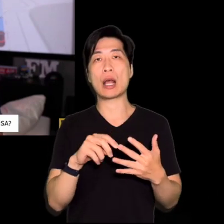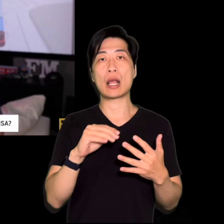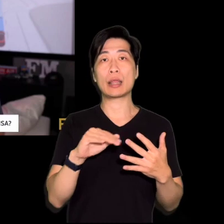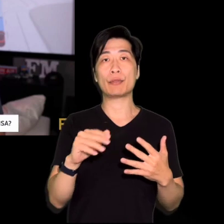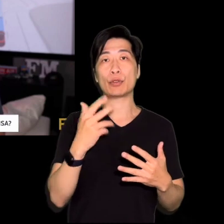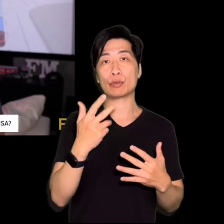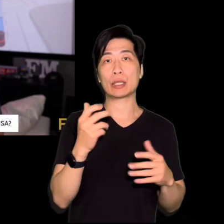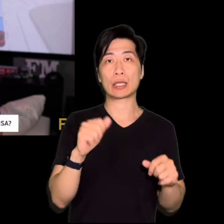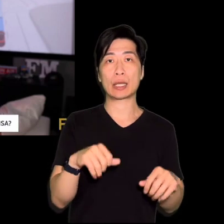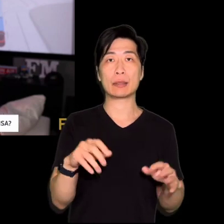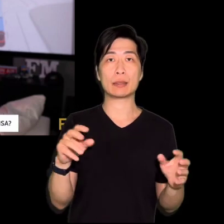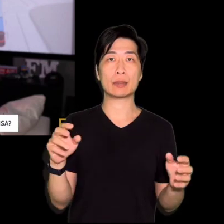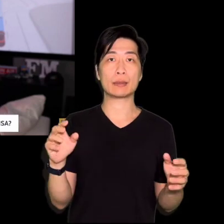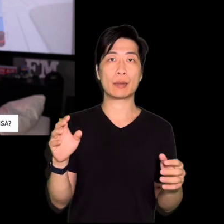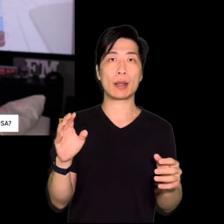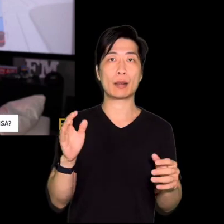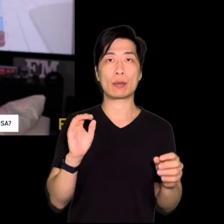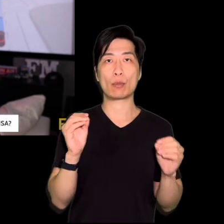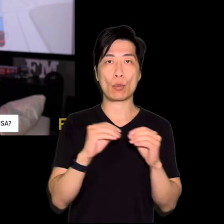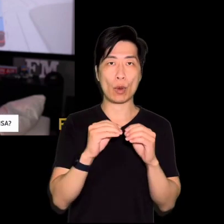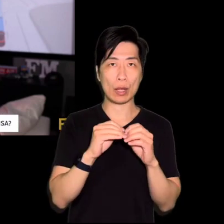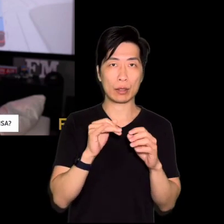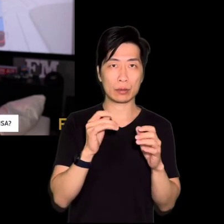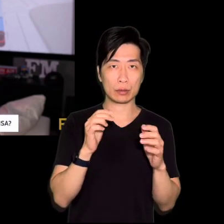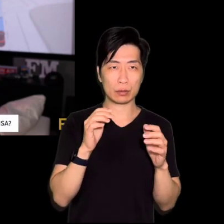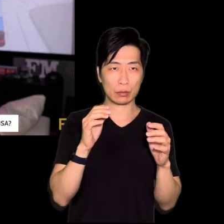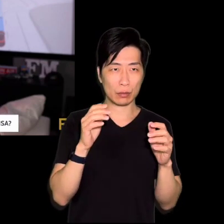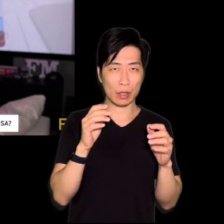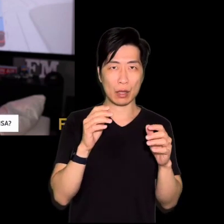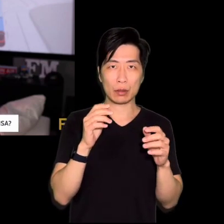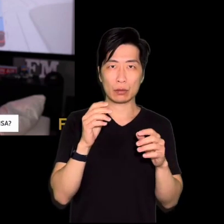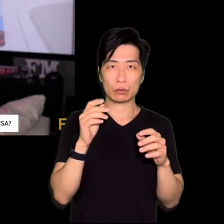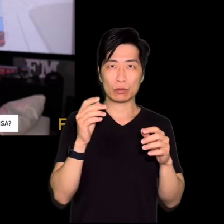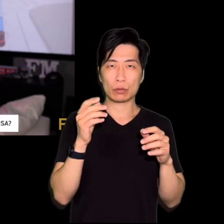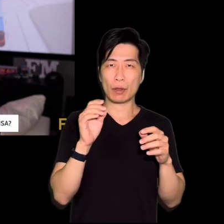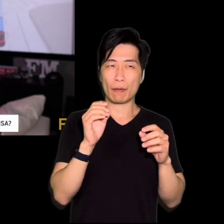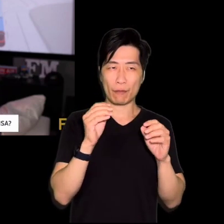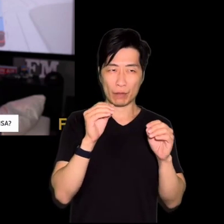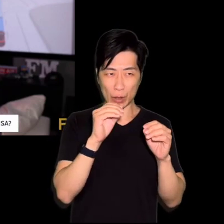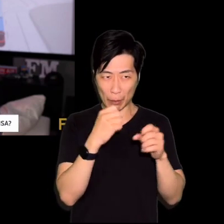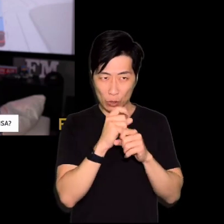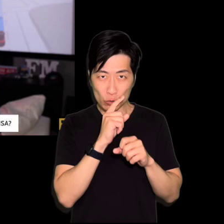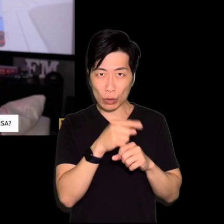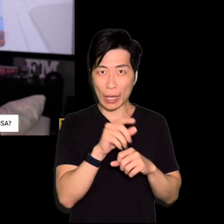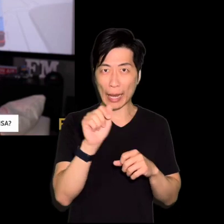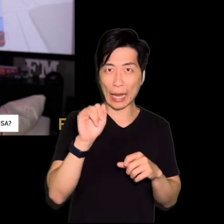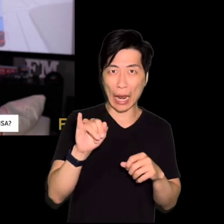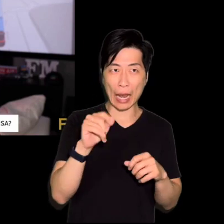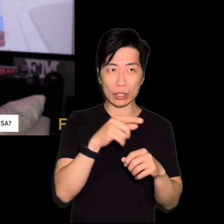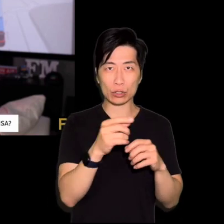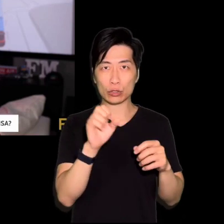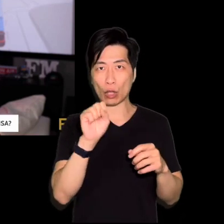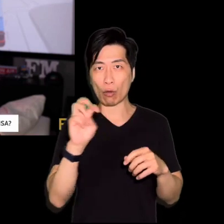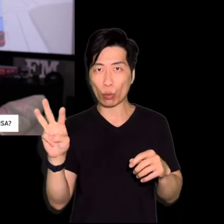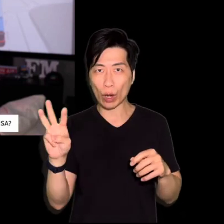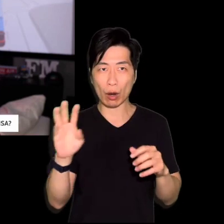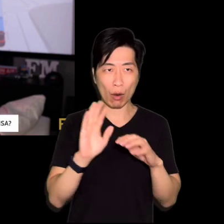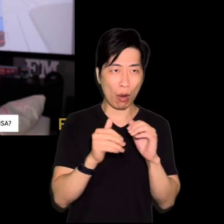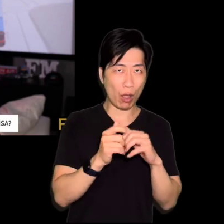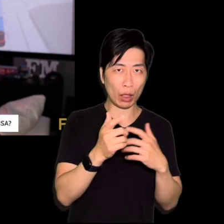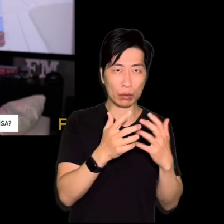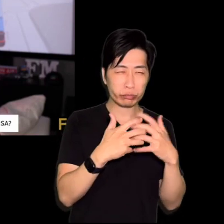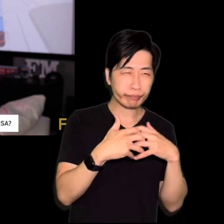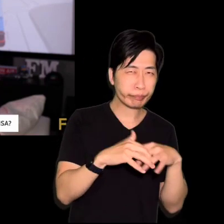right? So level 3 could be like let's hone in the software, the stack with the AI. Let's make sure all